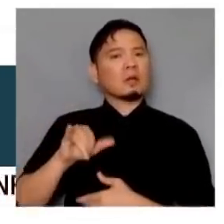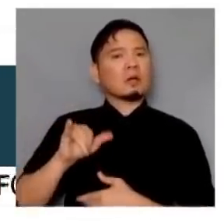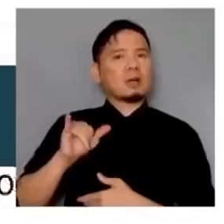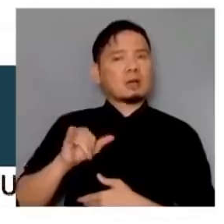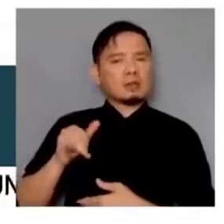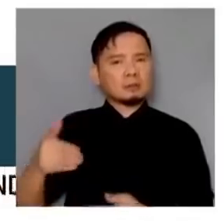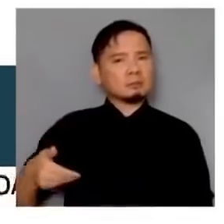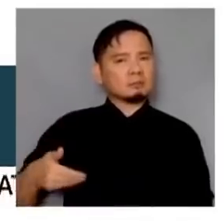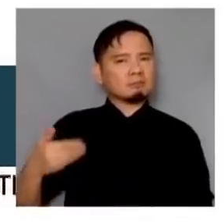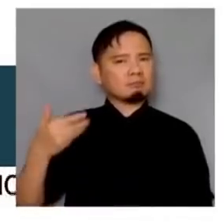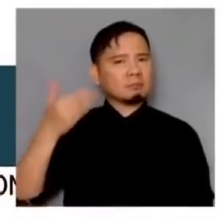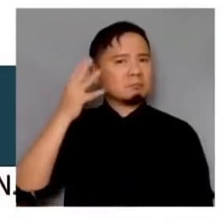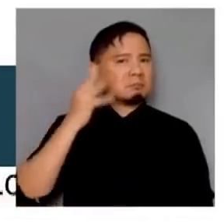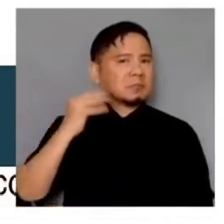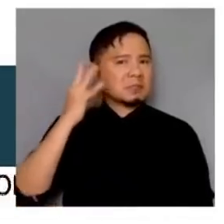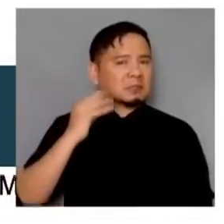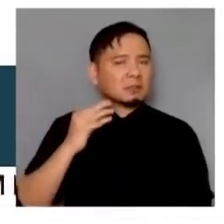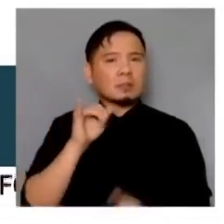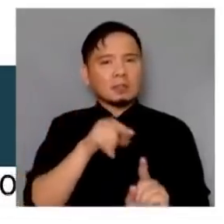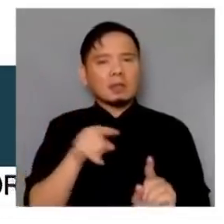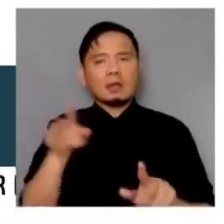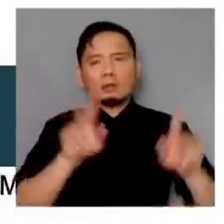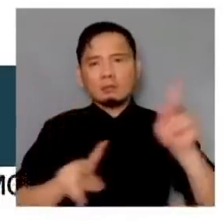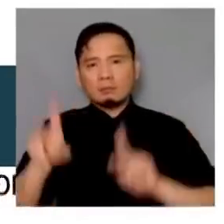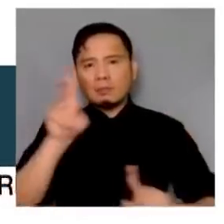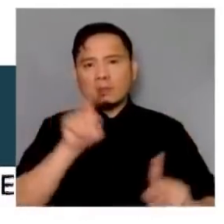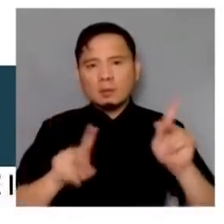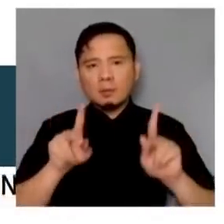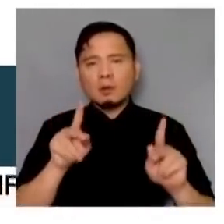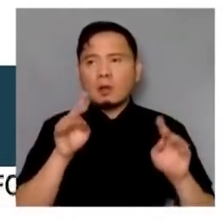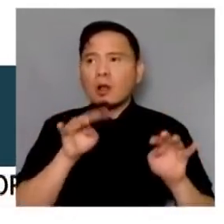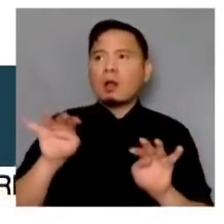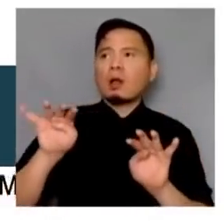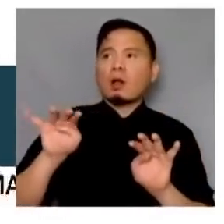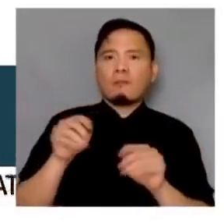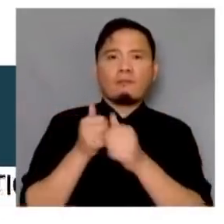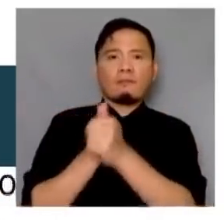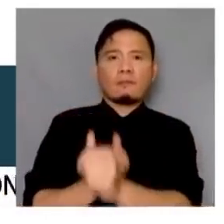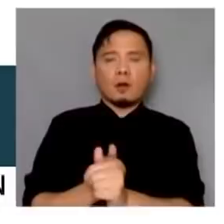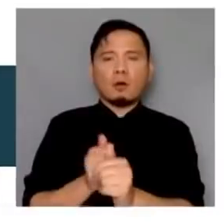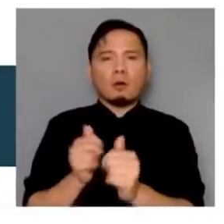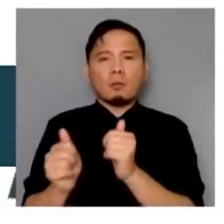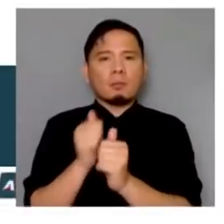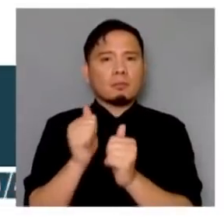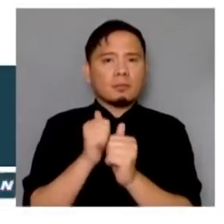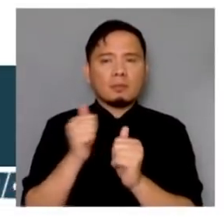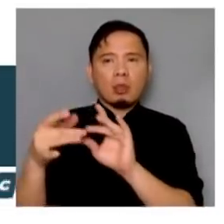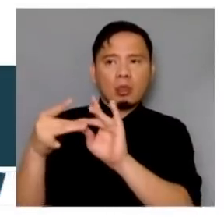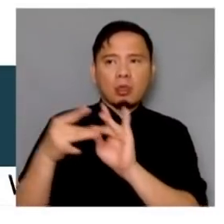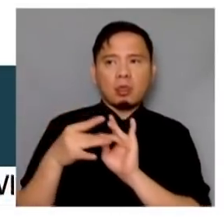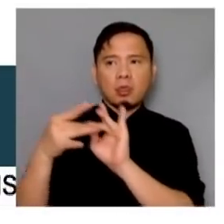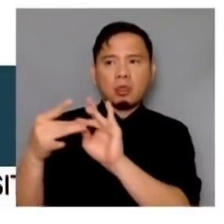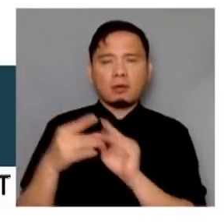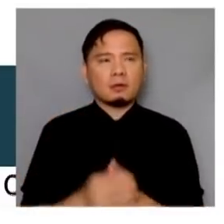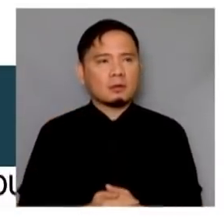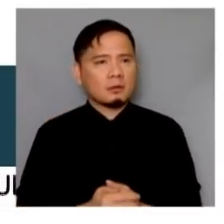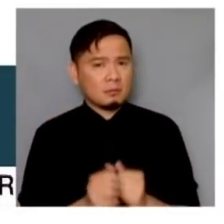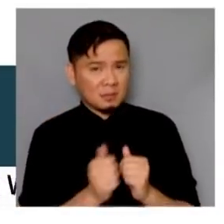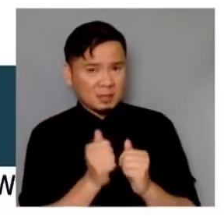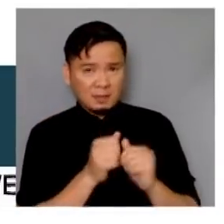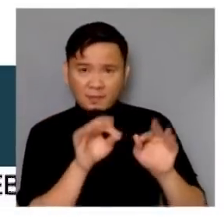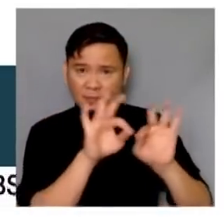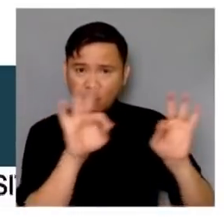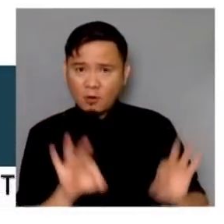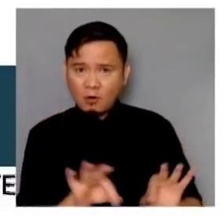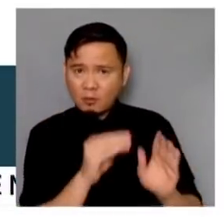yan ang hinihingi ng ating mga kababayan na lubog sa hirap ngayon. So when they fill up those forms, what exactly are they going